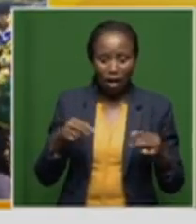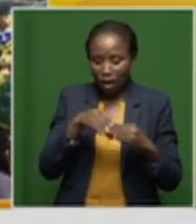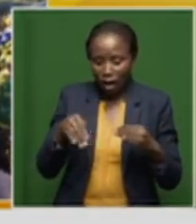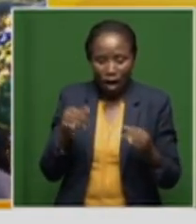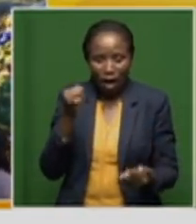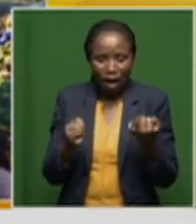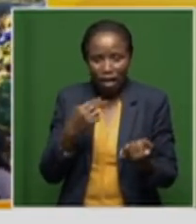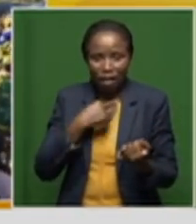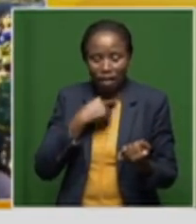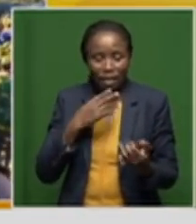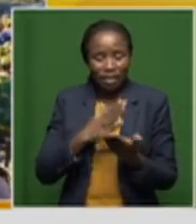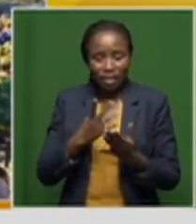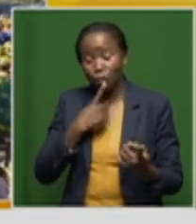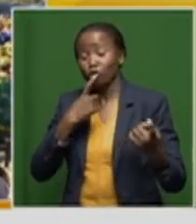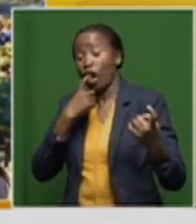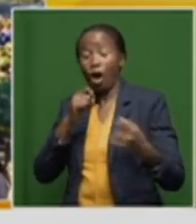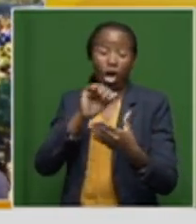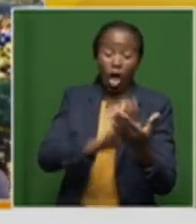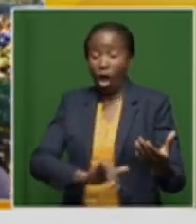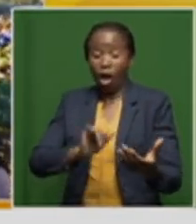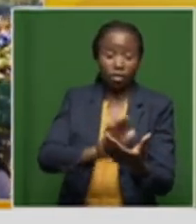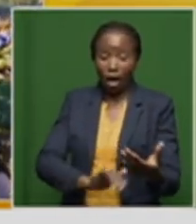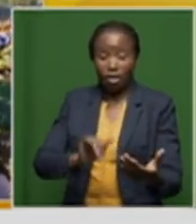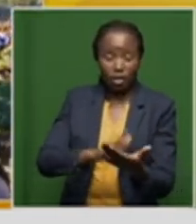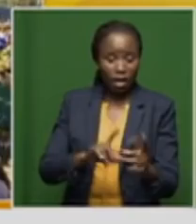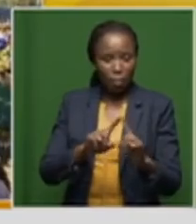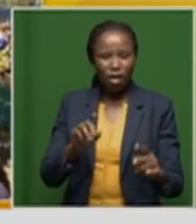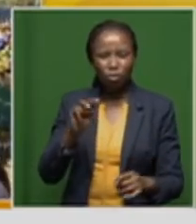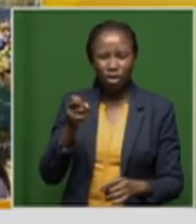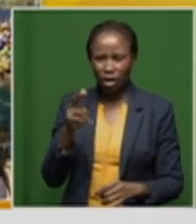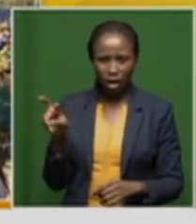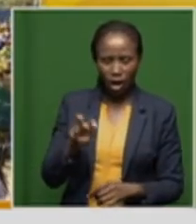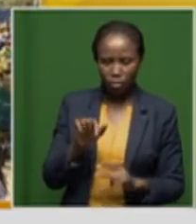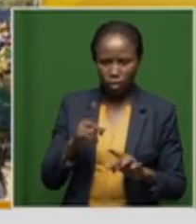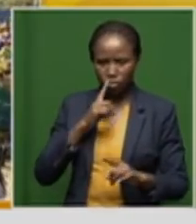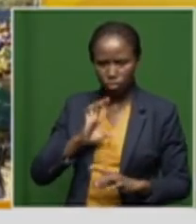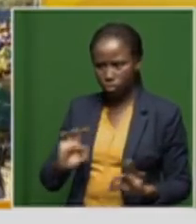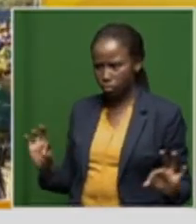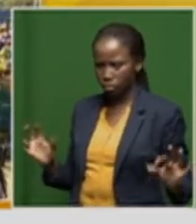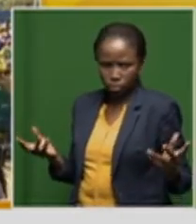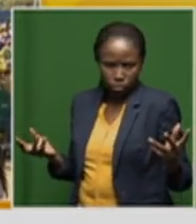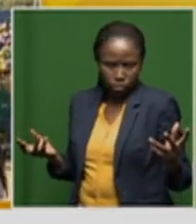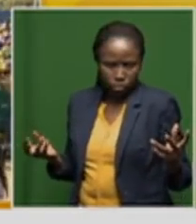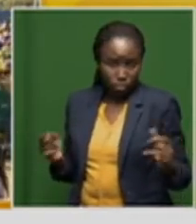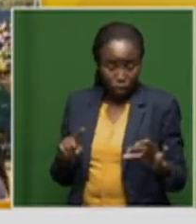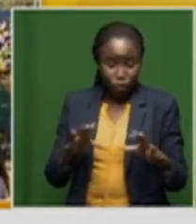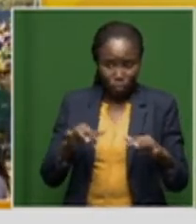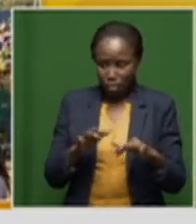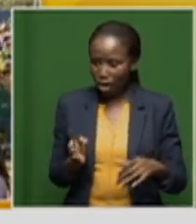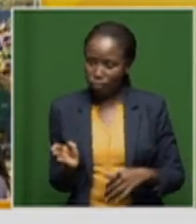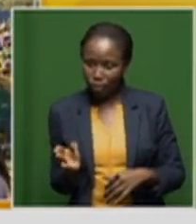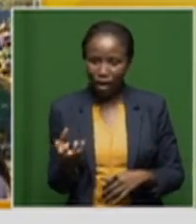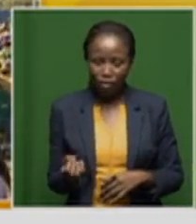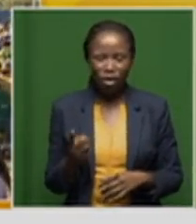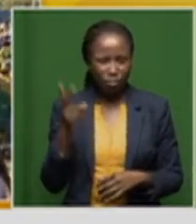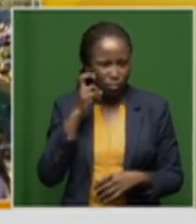chanting ace, ace, ace. When Mtumseni came in, nobody said anything. And there was a group of people that in fact were standing next to me, and I heard